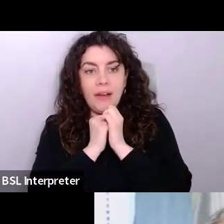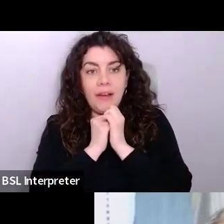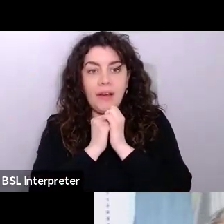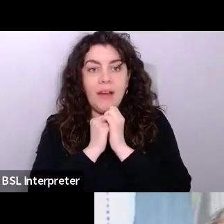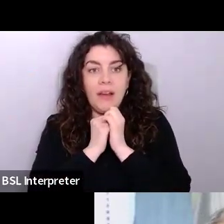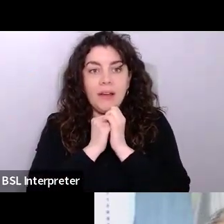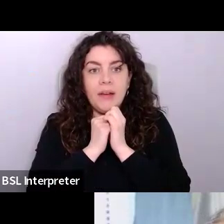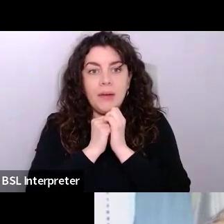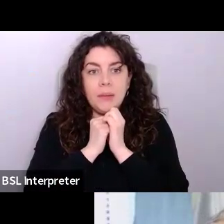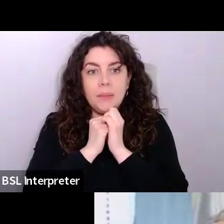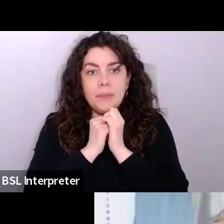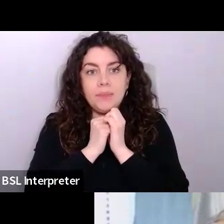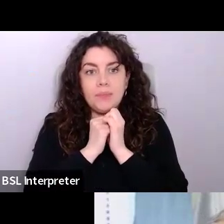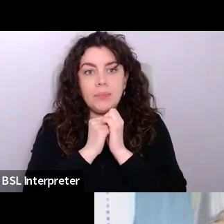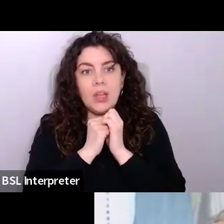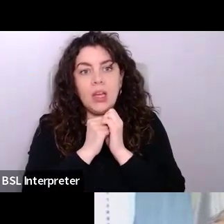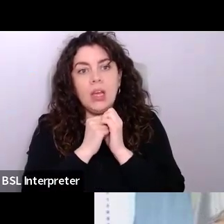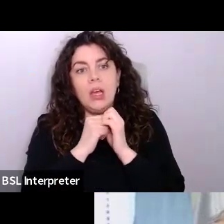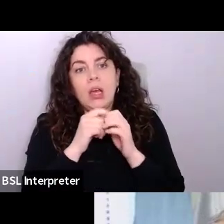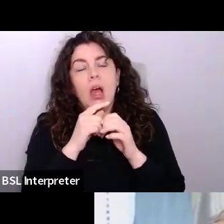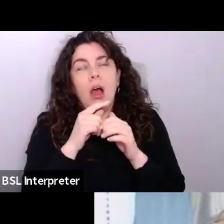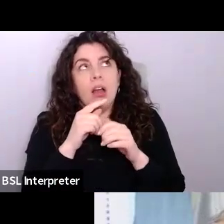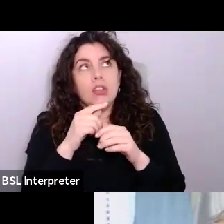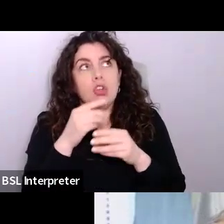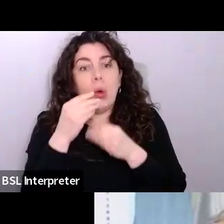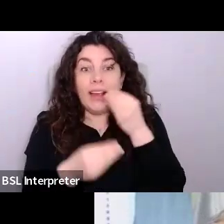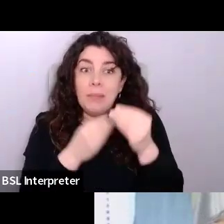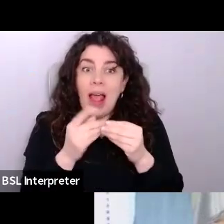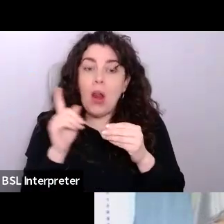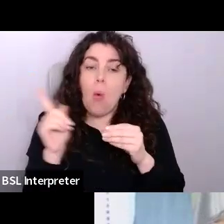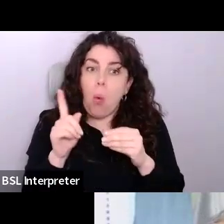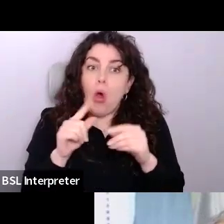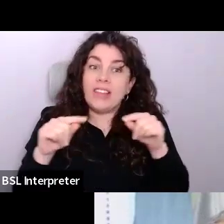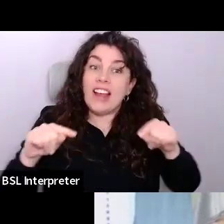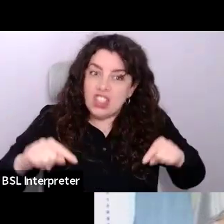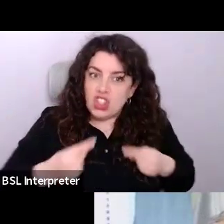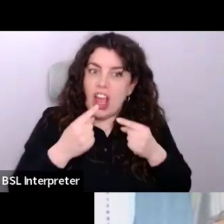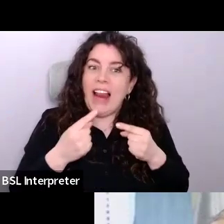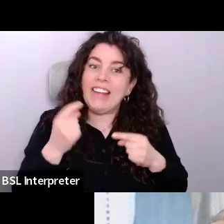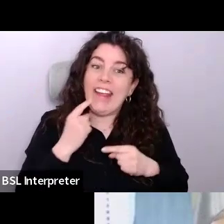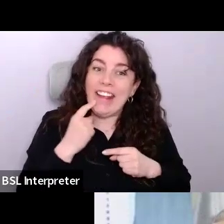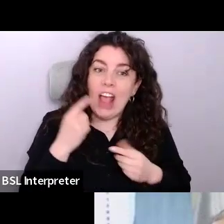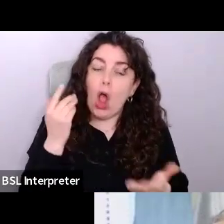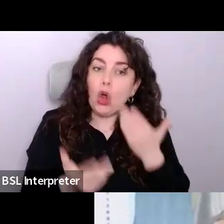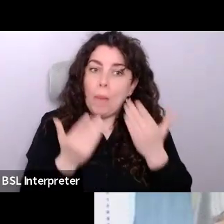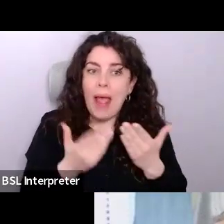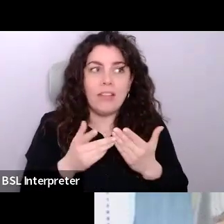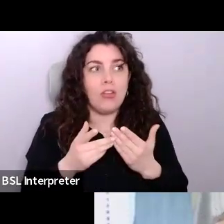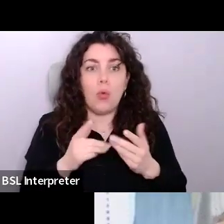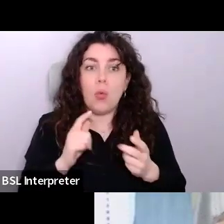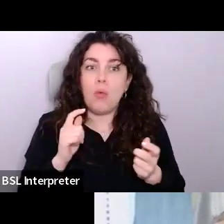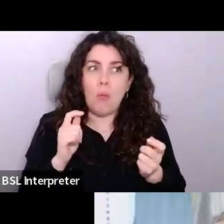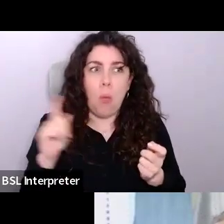to articulate what they find challenging rather than the adjustment that they need. So sometimes just listing